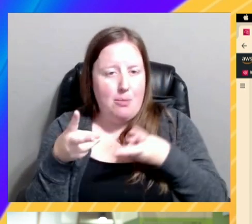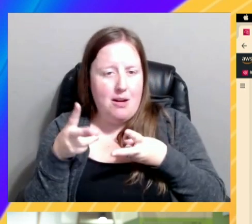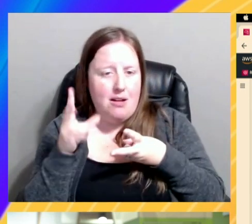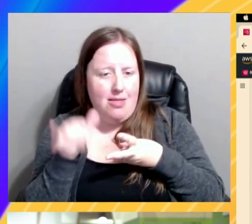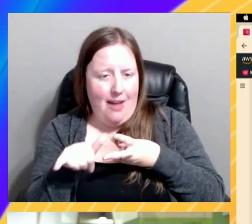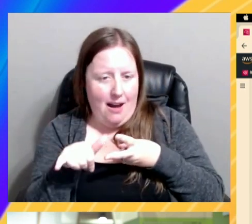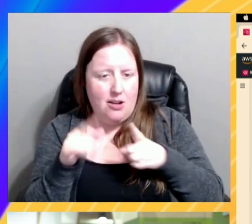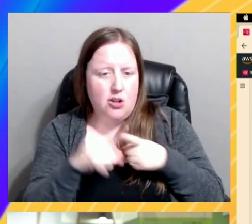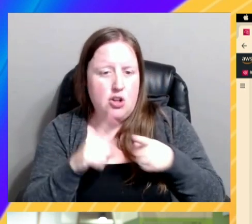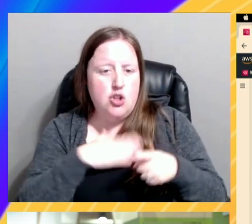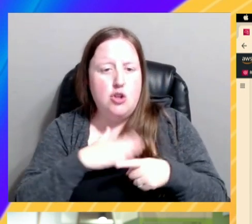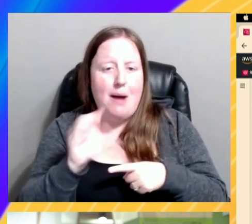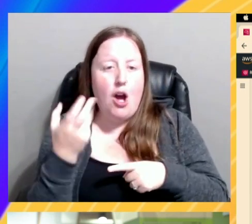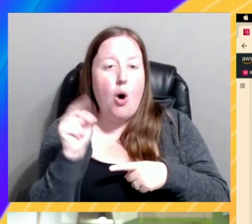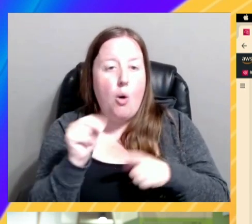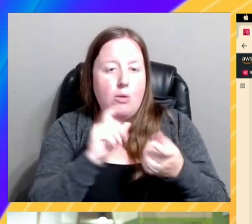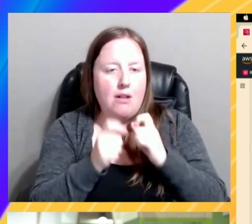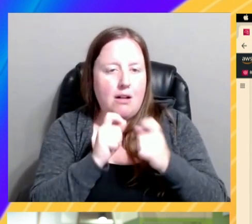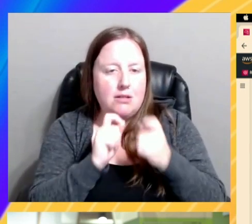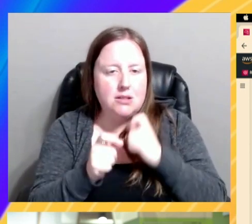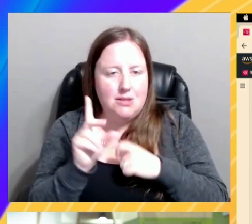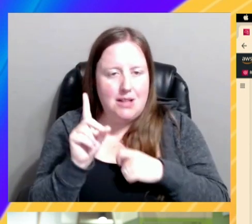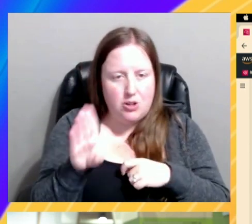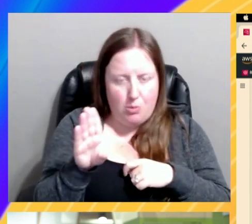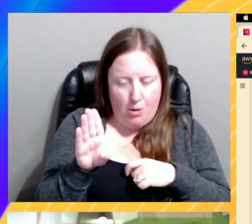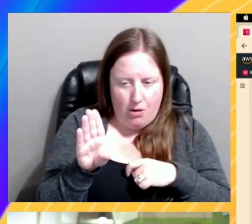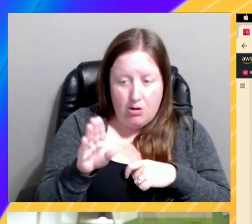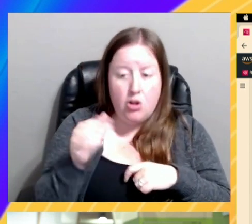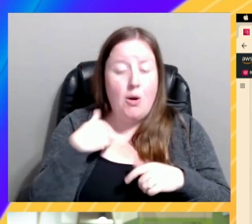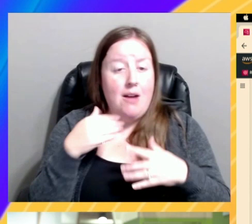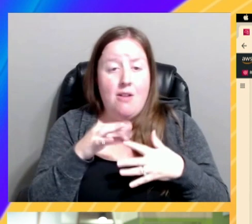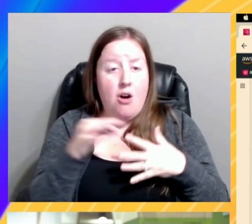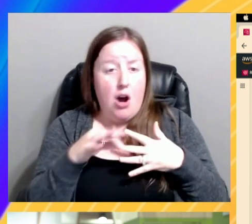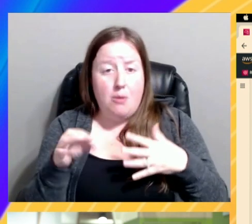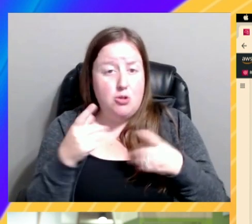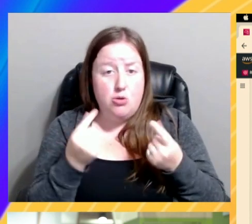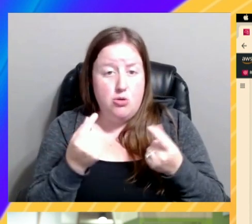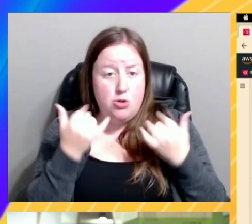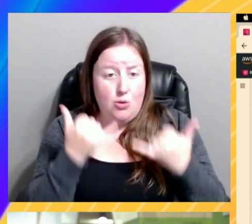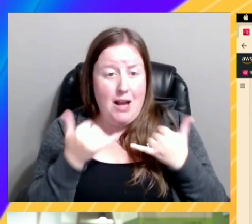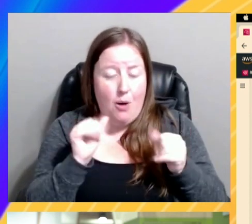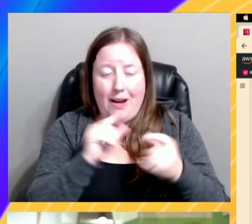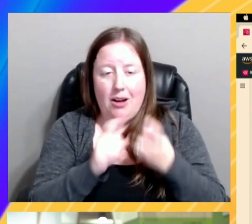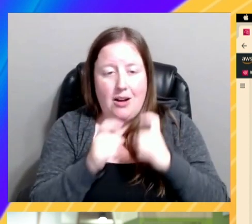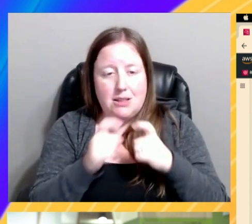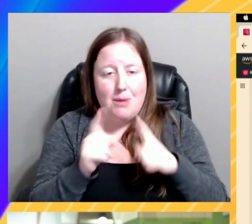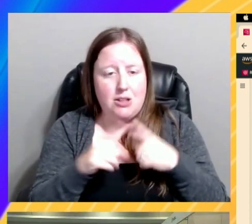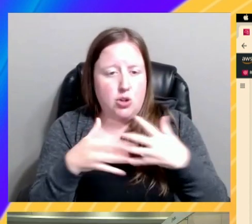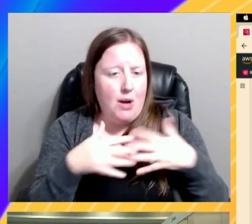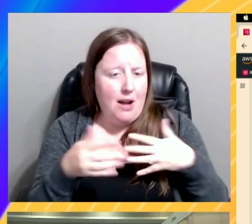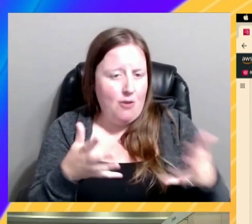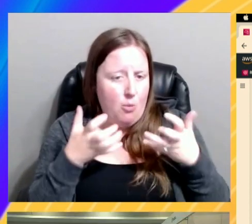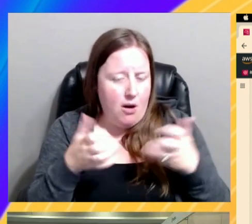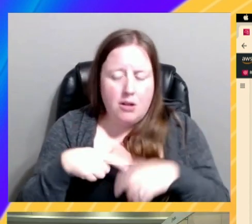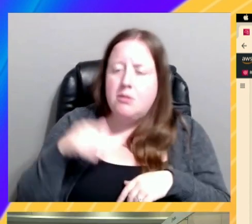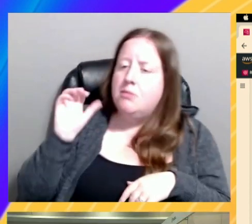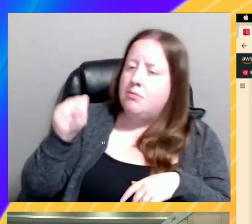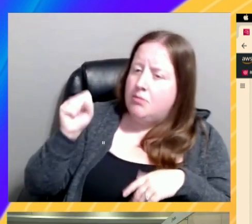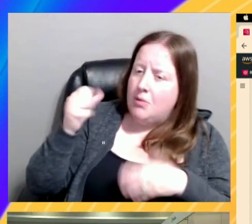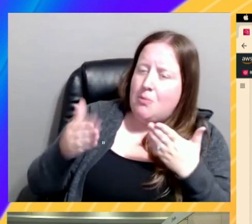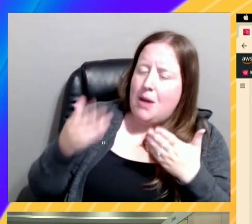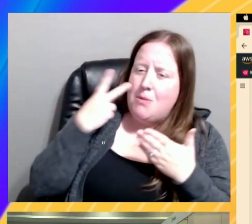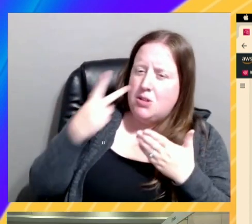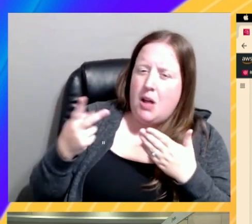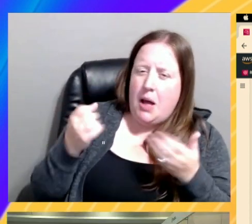custom dashboard now. So what I have the option to do now is I can customize this to whatever I want. Yeah, maybe you saw how many things are there? There's like